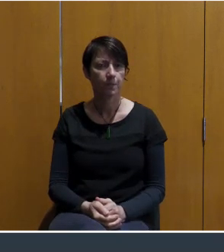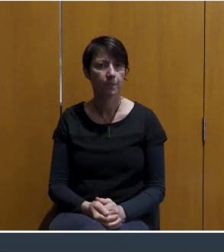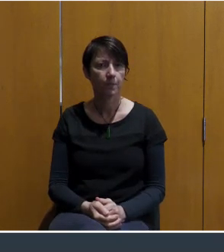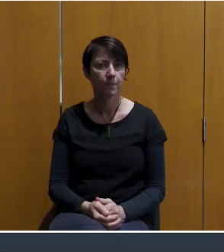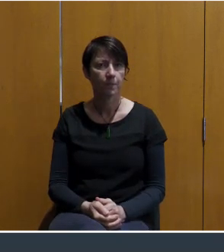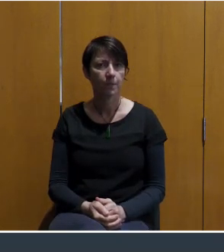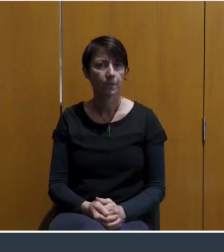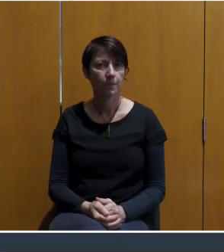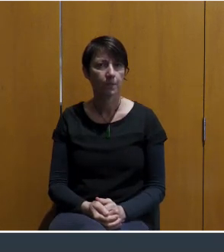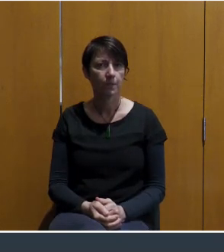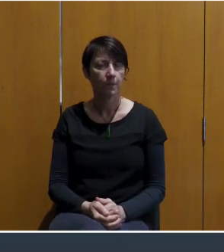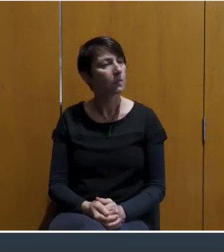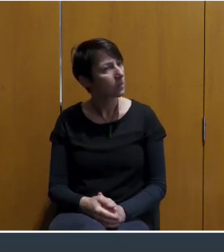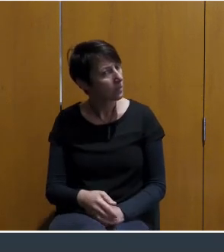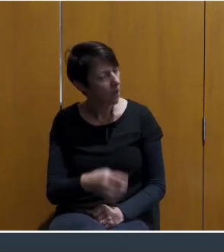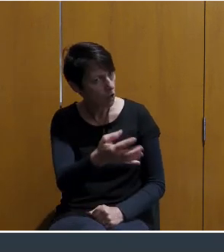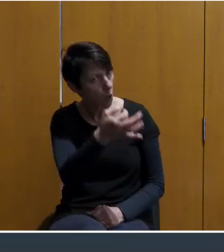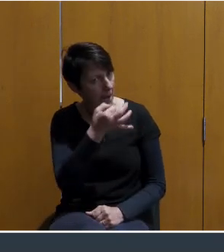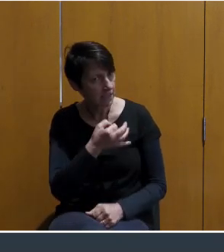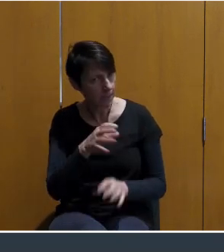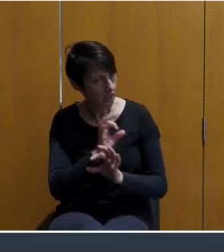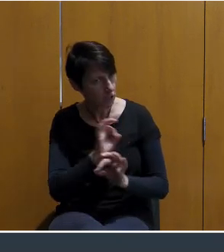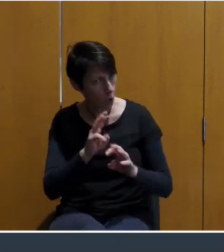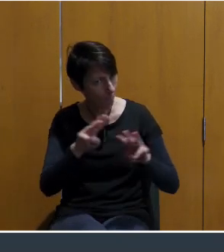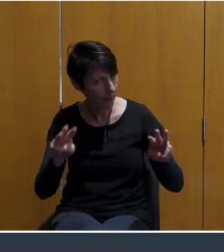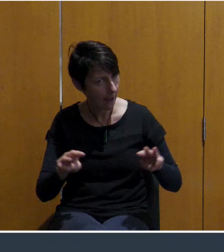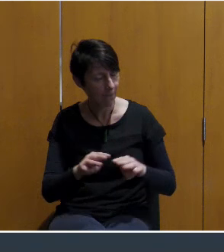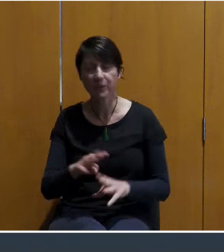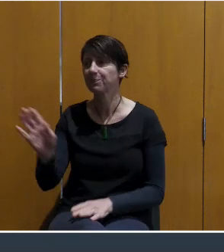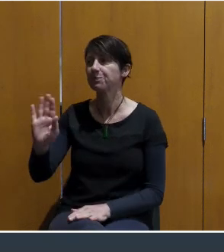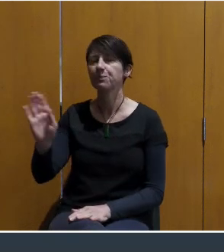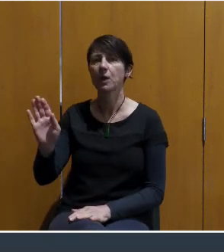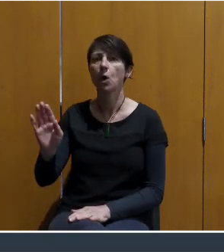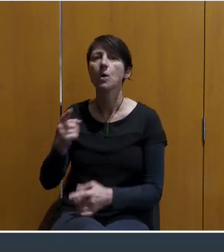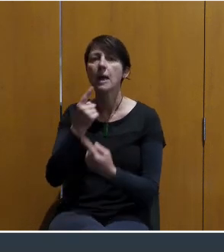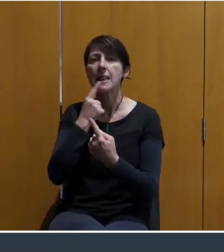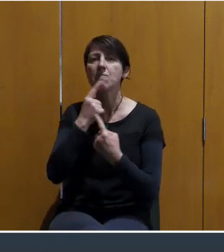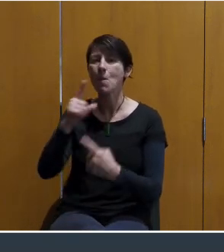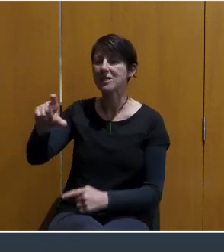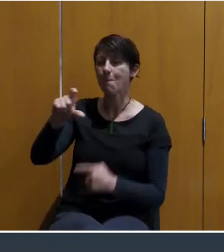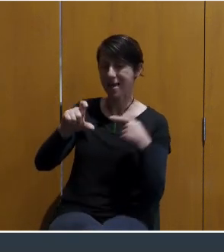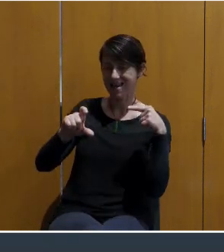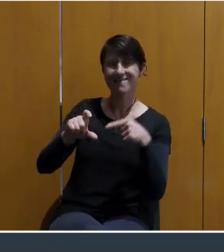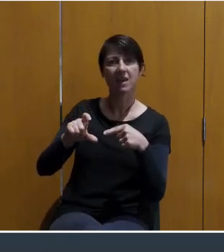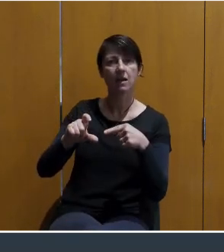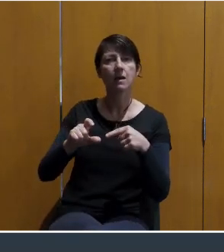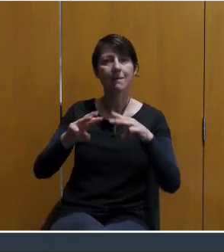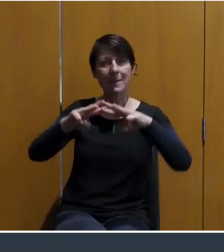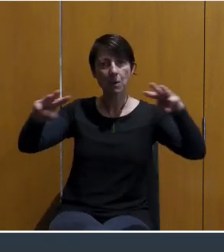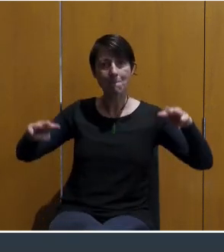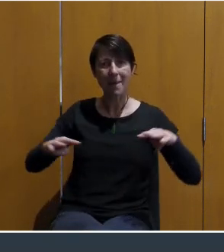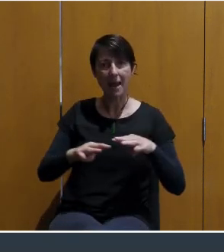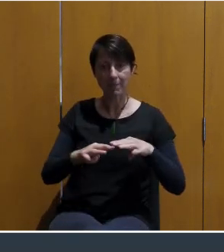Your concern there is not a map? Sorry, No, on the map, yes. In our information pack, there's a map showing the Lagoon